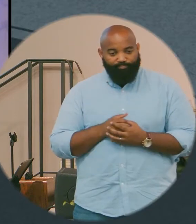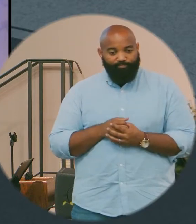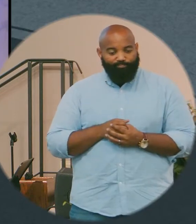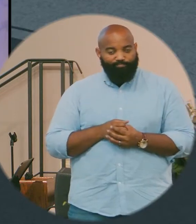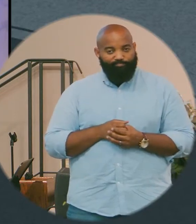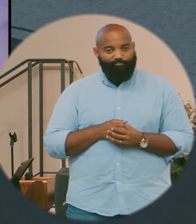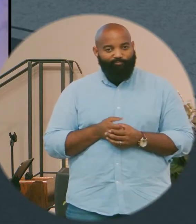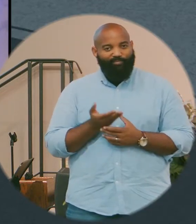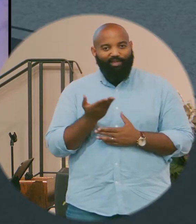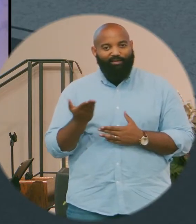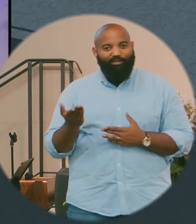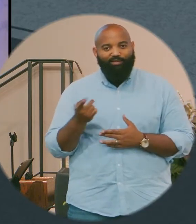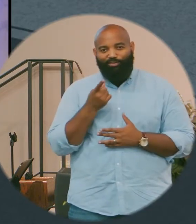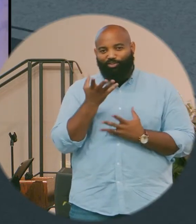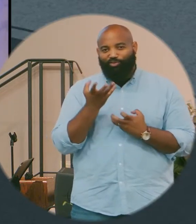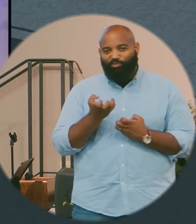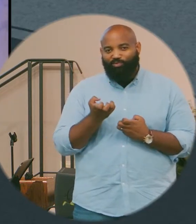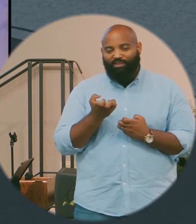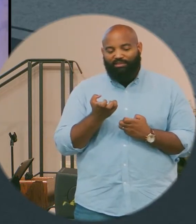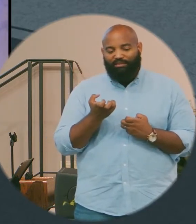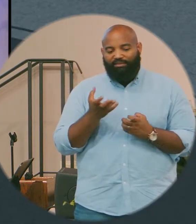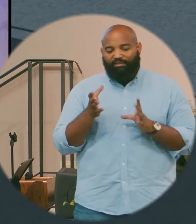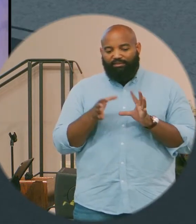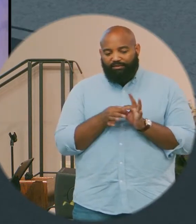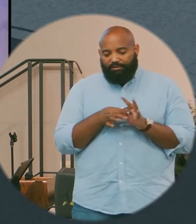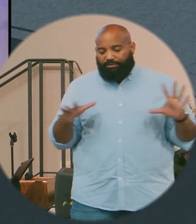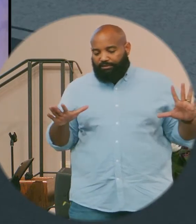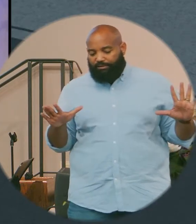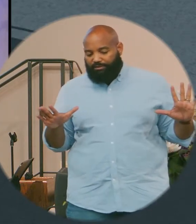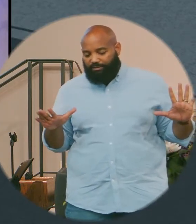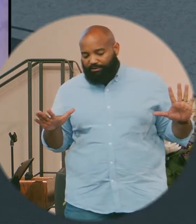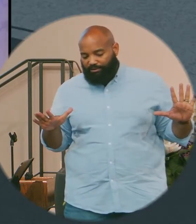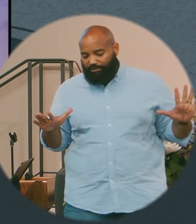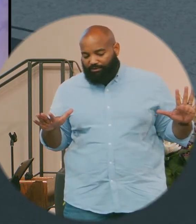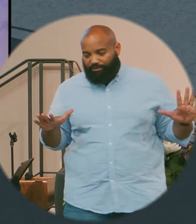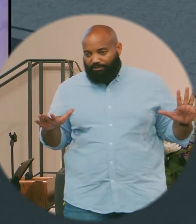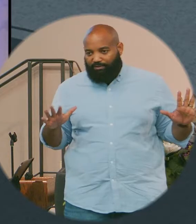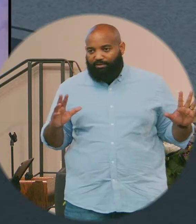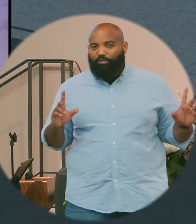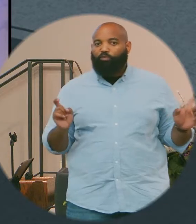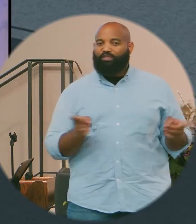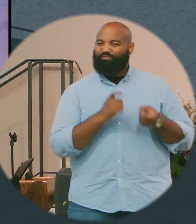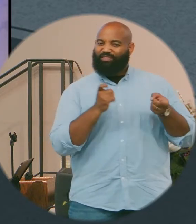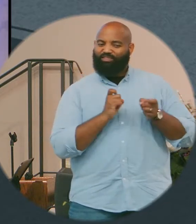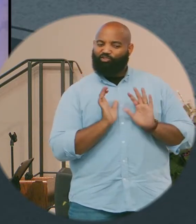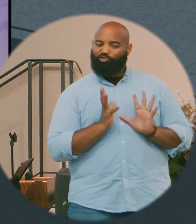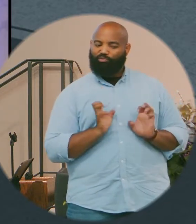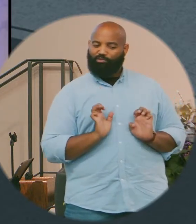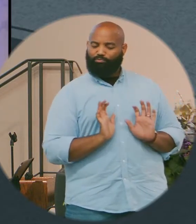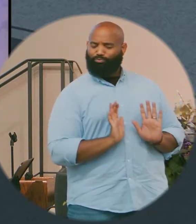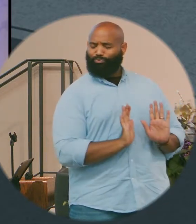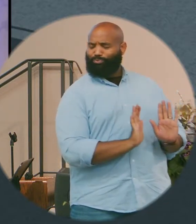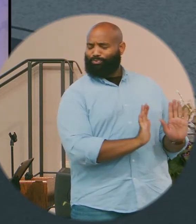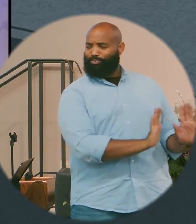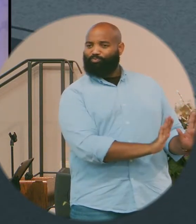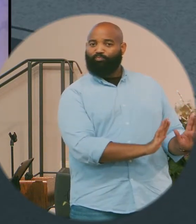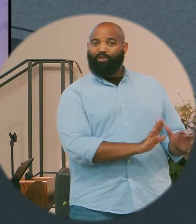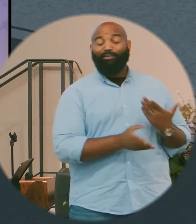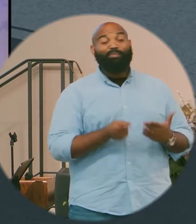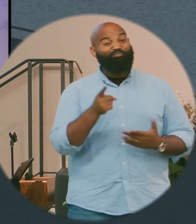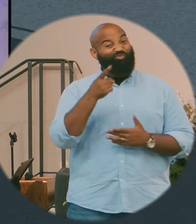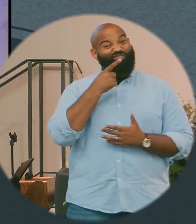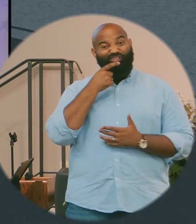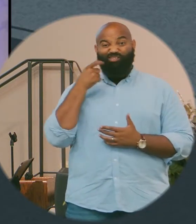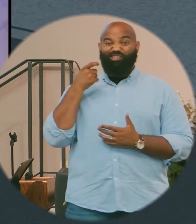what are some things that you want to break away from? What, like, if you're addicted to